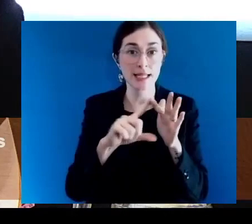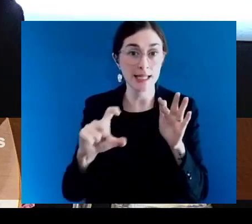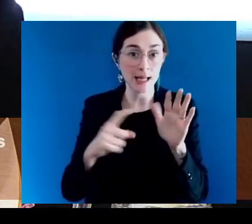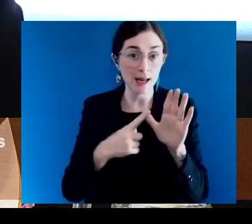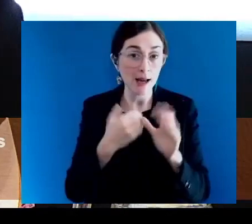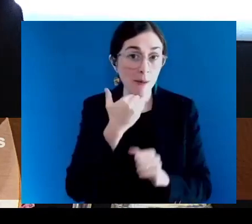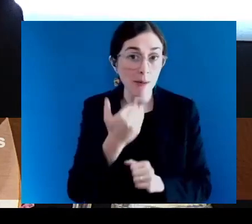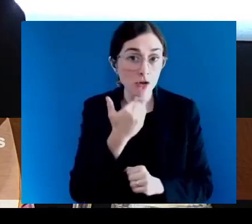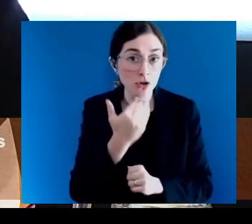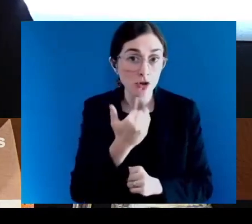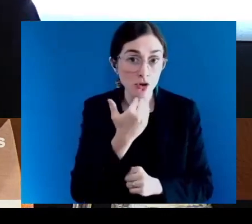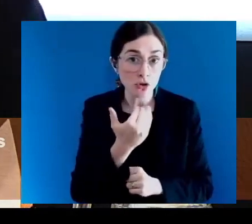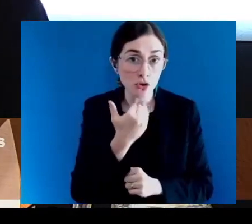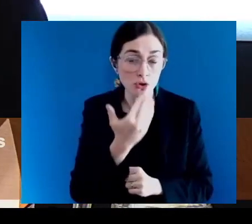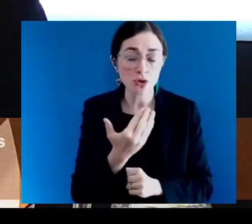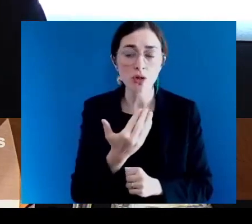of,